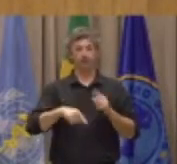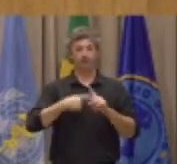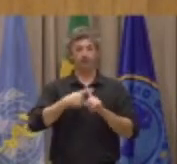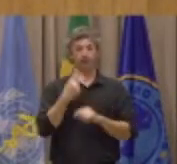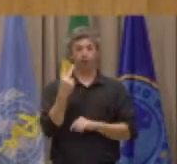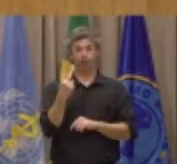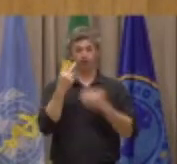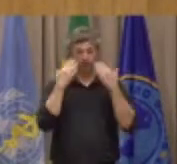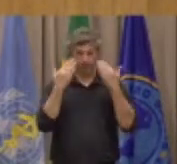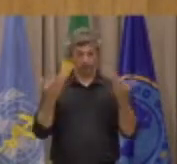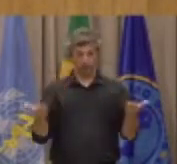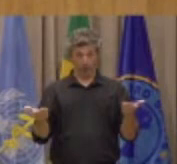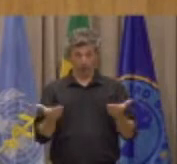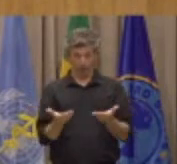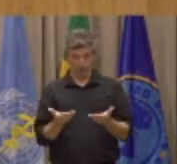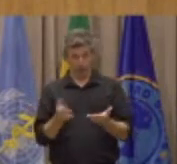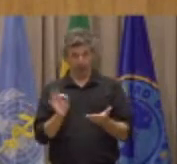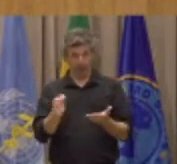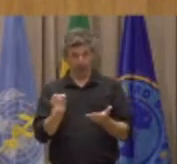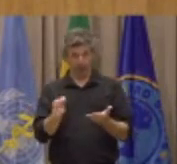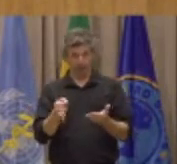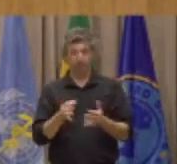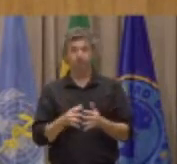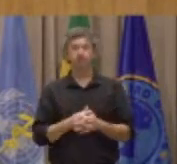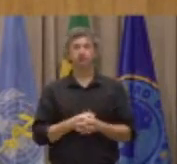We have 2 more presentations today